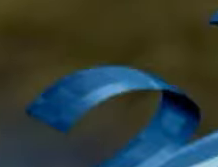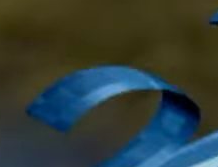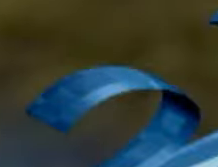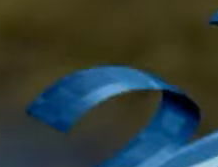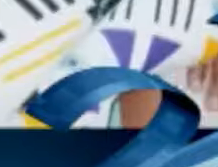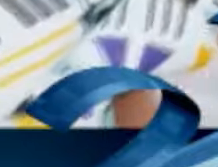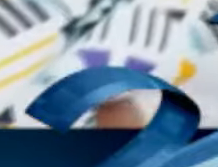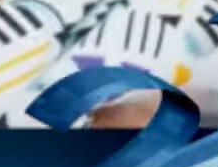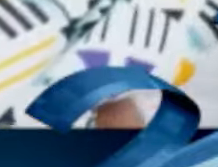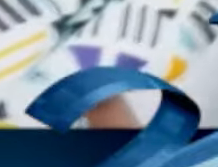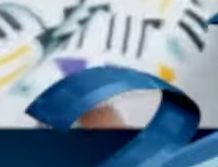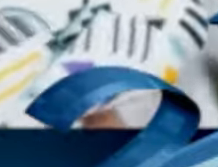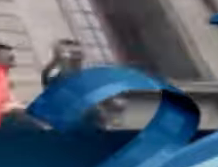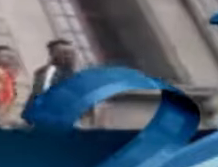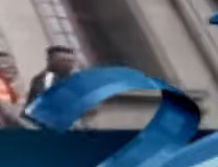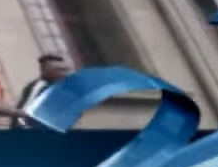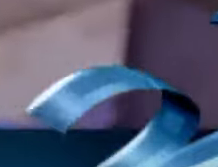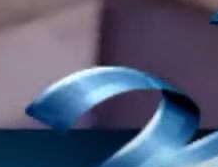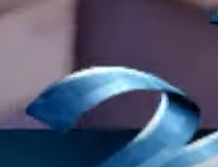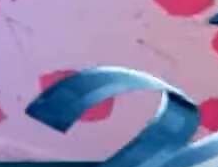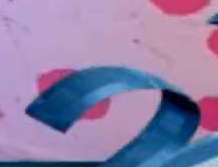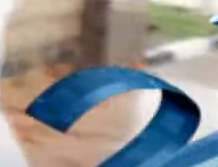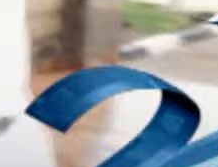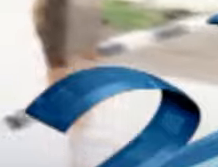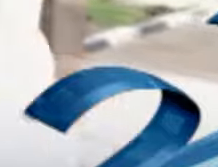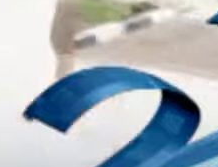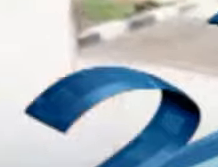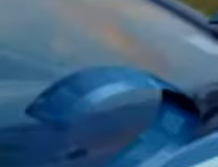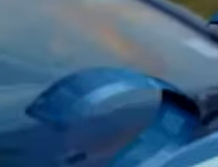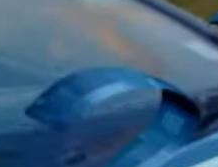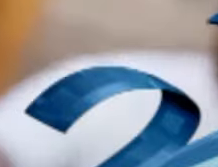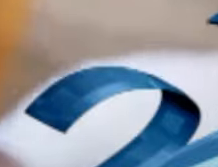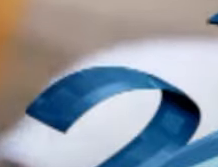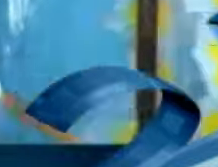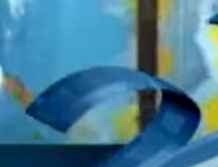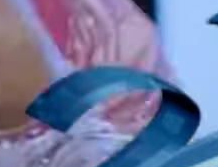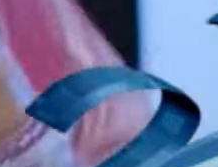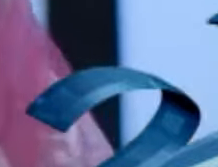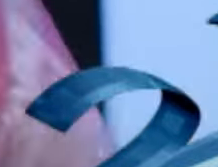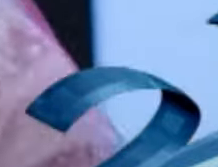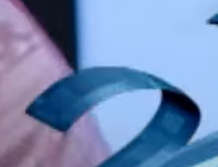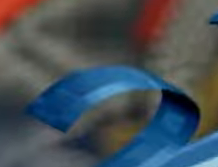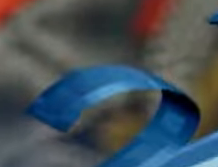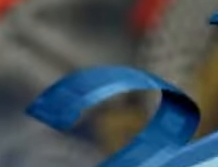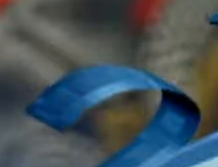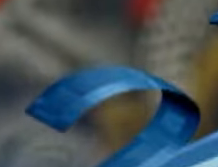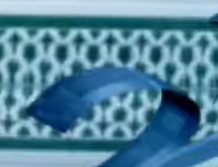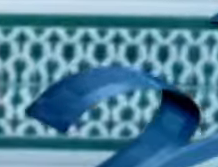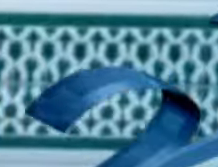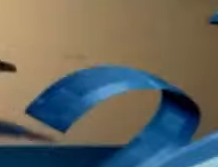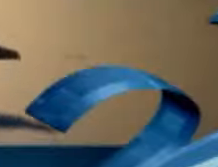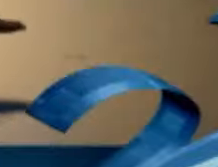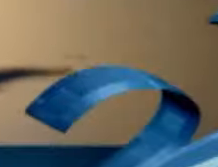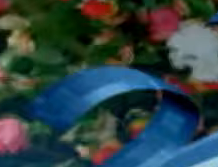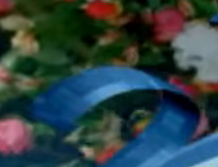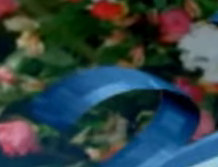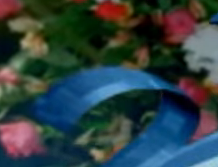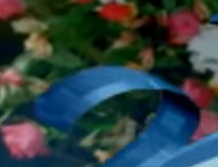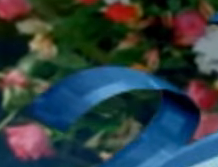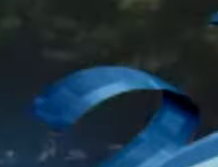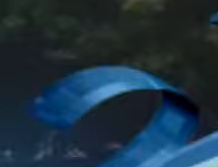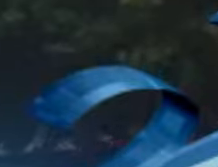Ndovu ni kuu. Karibu Kenya. Tuna tabia zetu tu. Wasiweka mkono